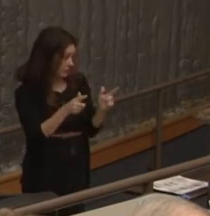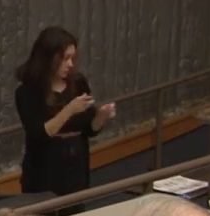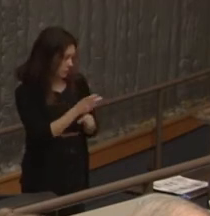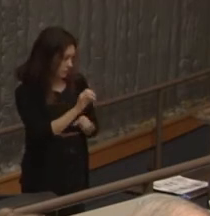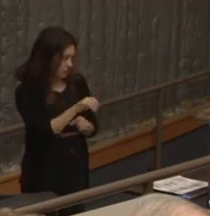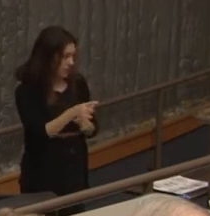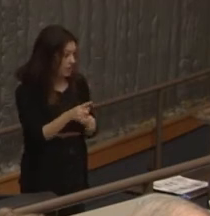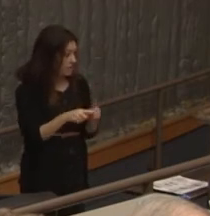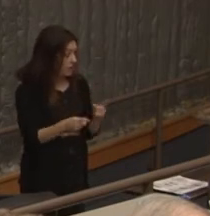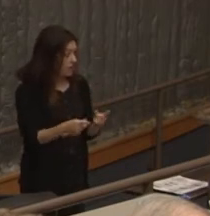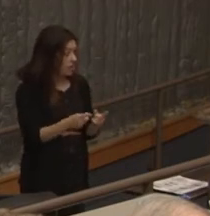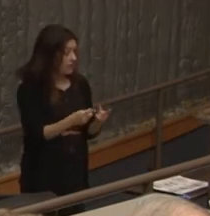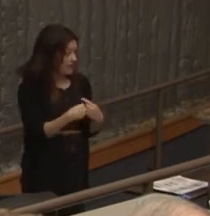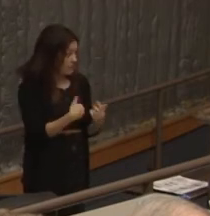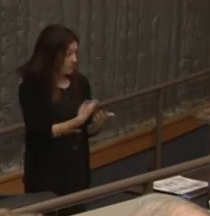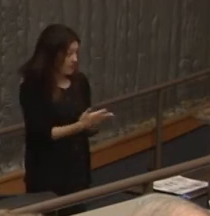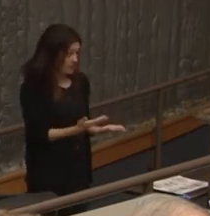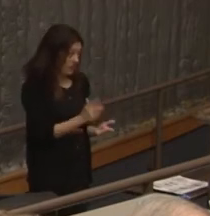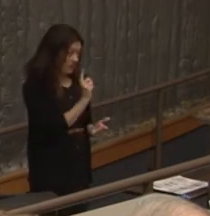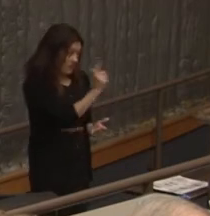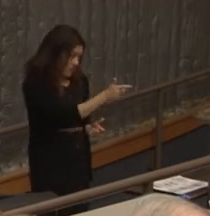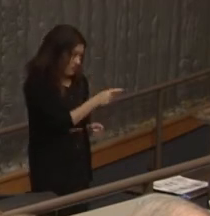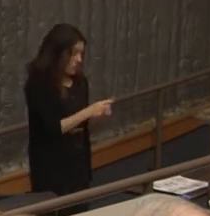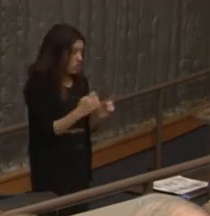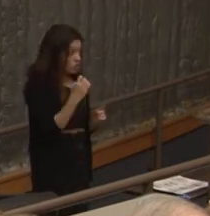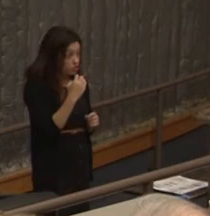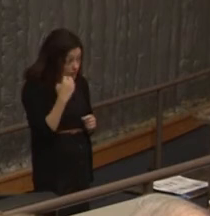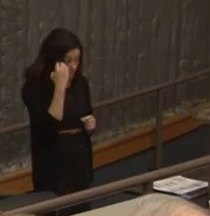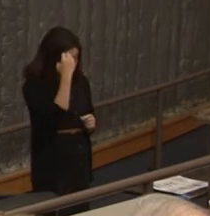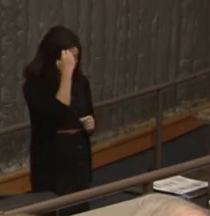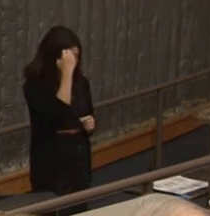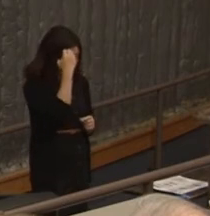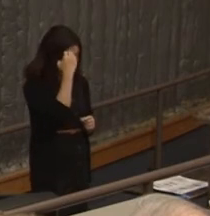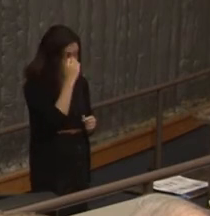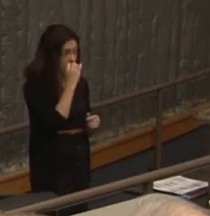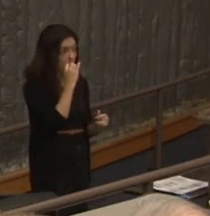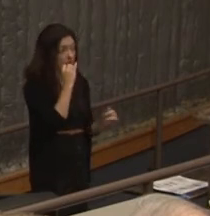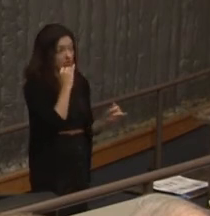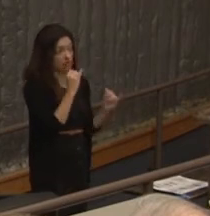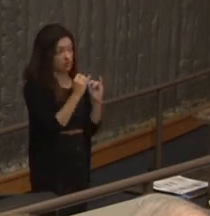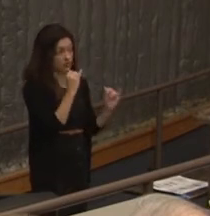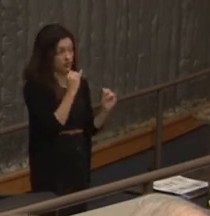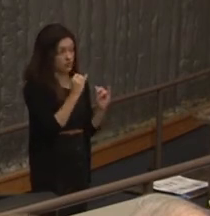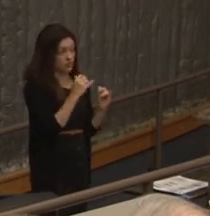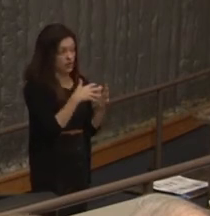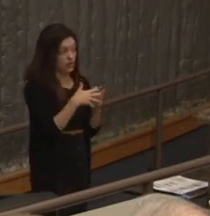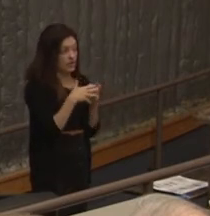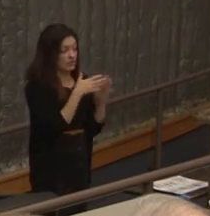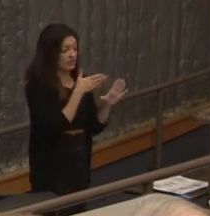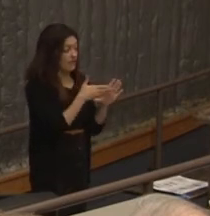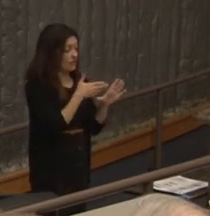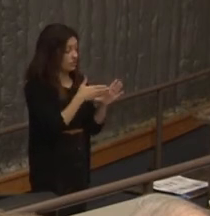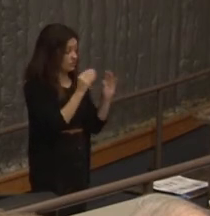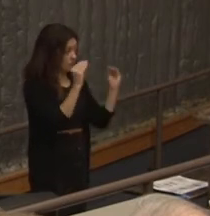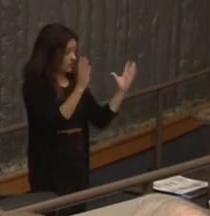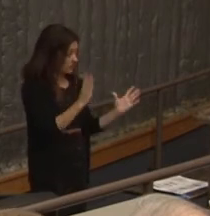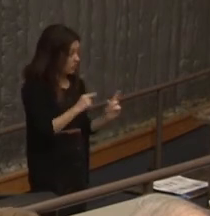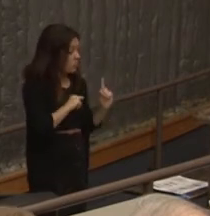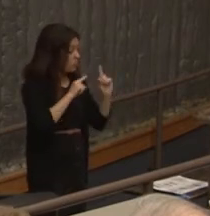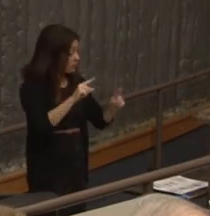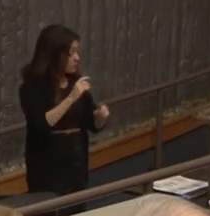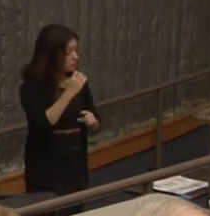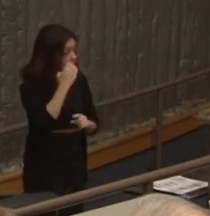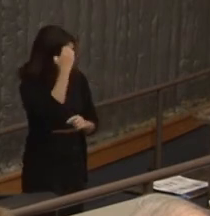country later. But in Europe, interviews, an American psychology professor went to Europe